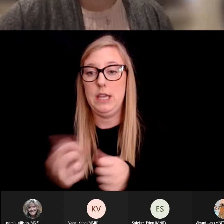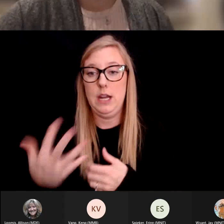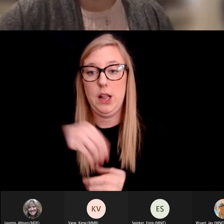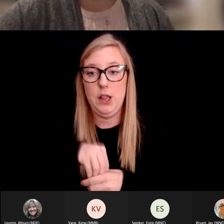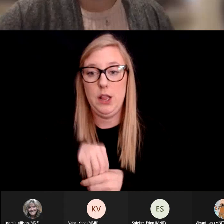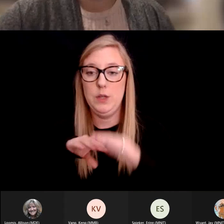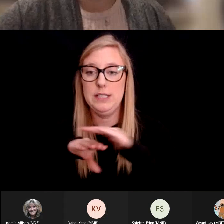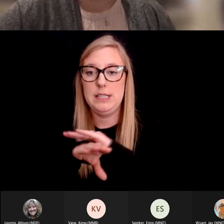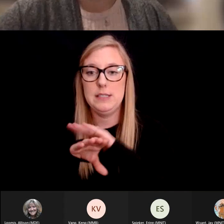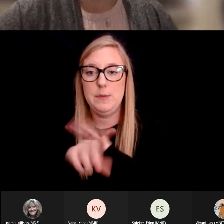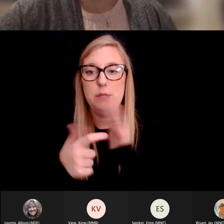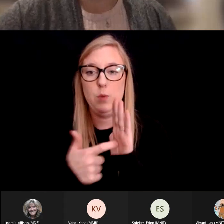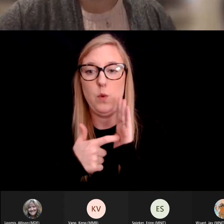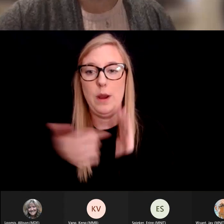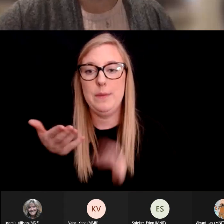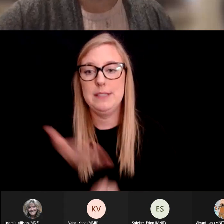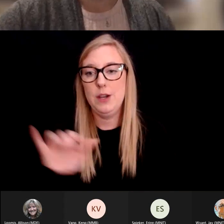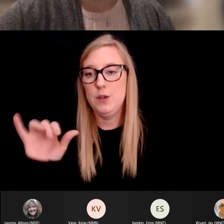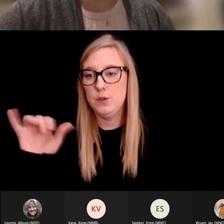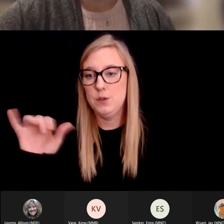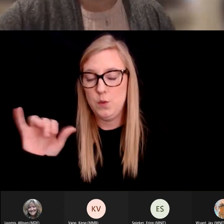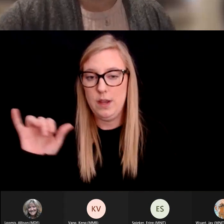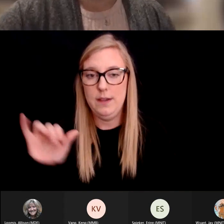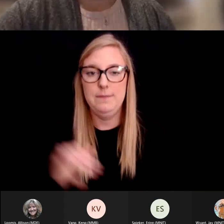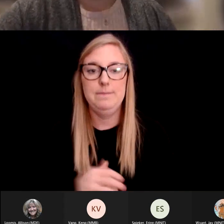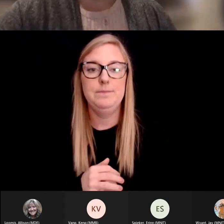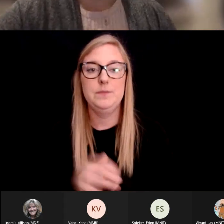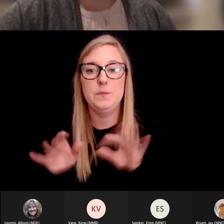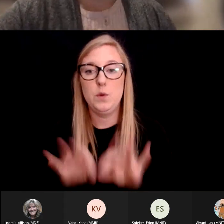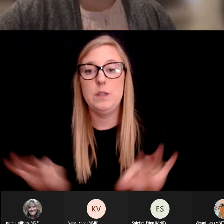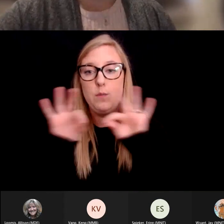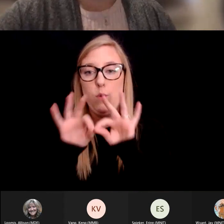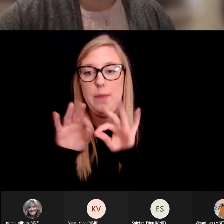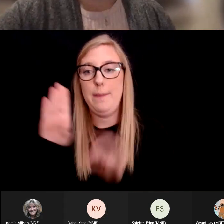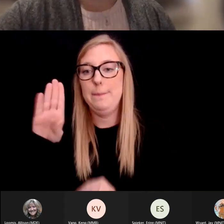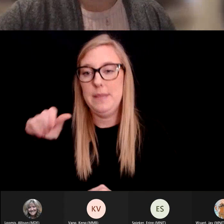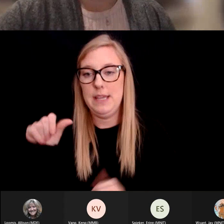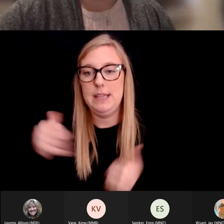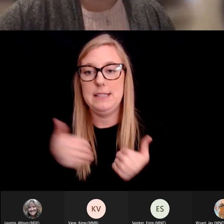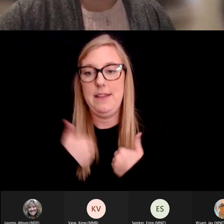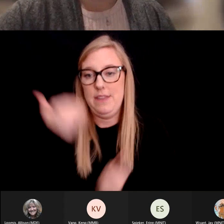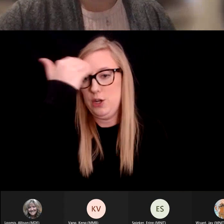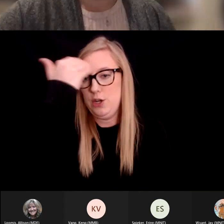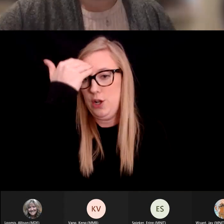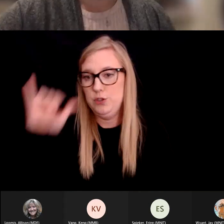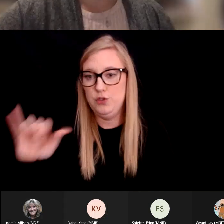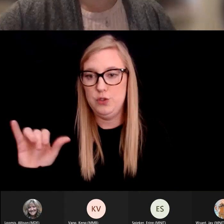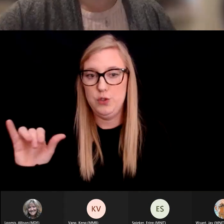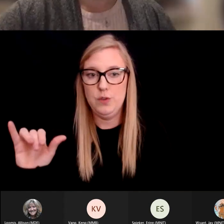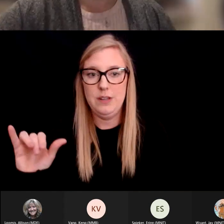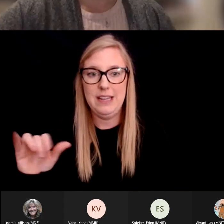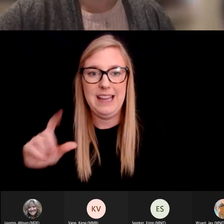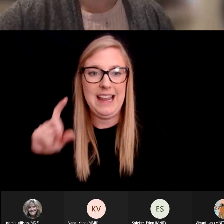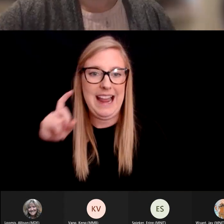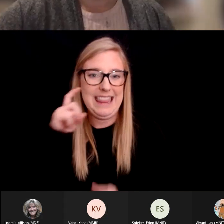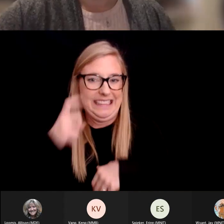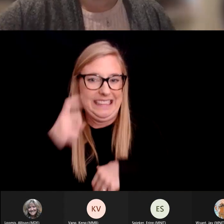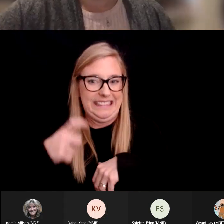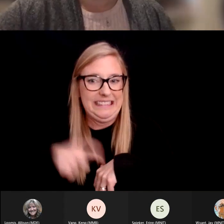accessibility requirements there as well. So it's important that BAs have that knowledge. I think we are right at time